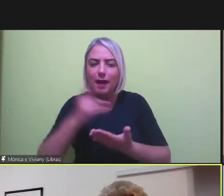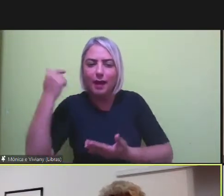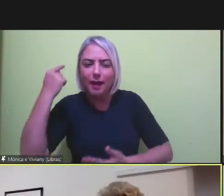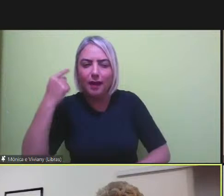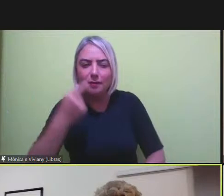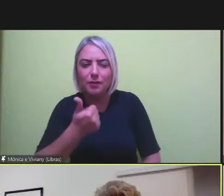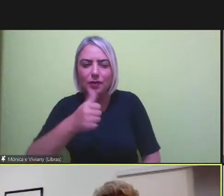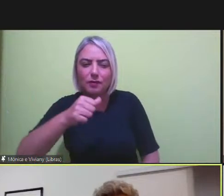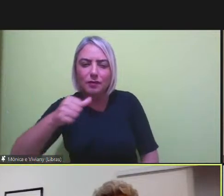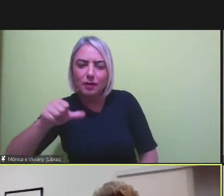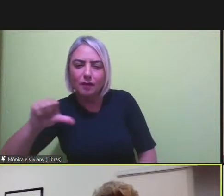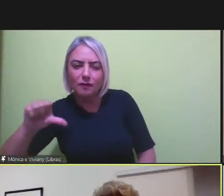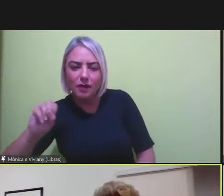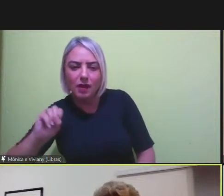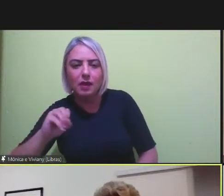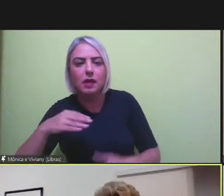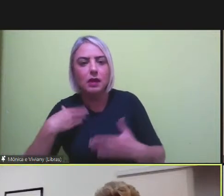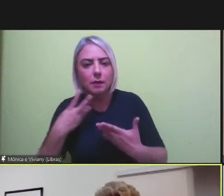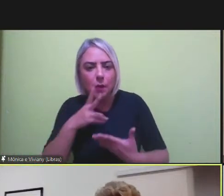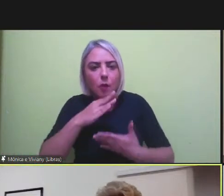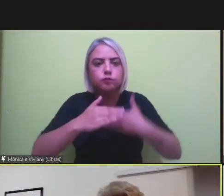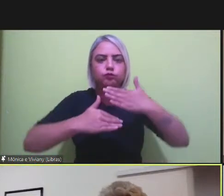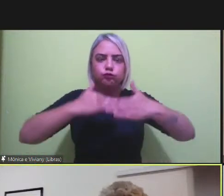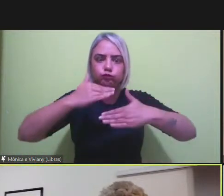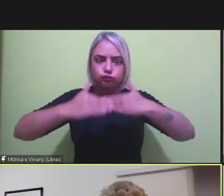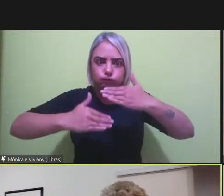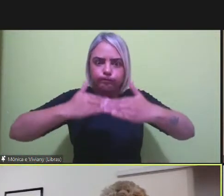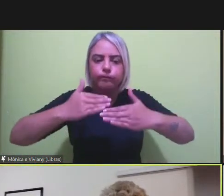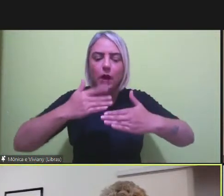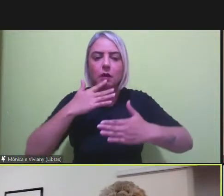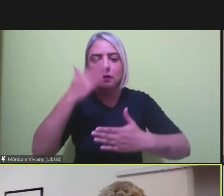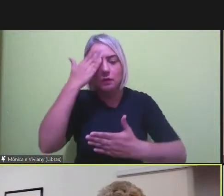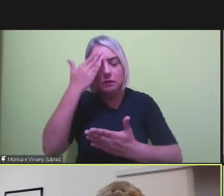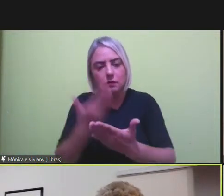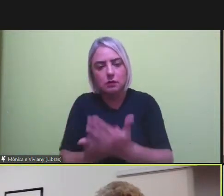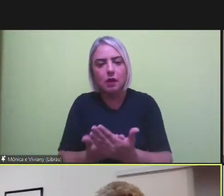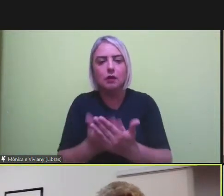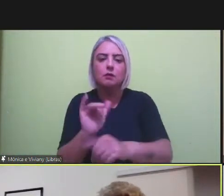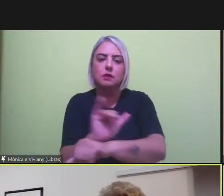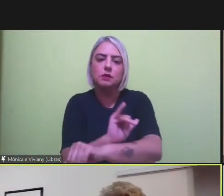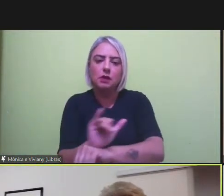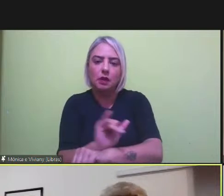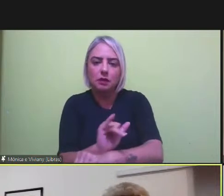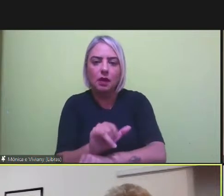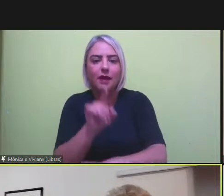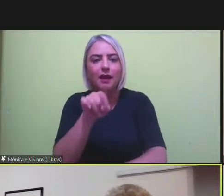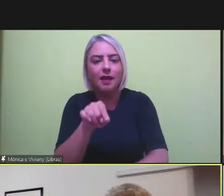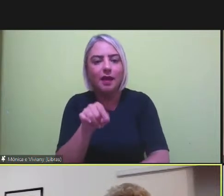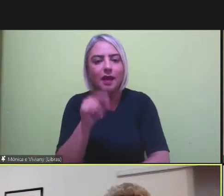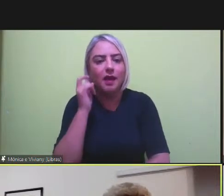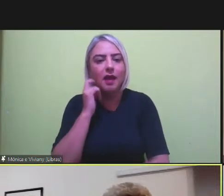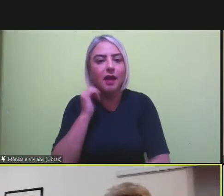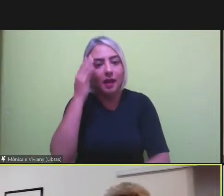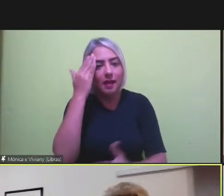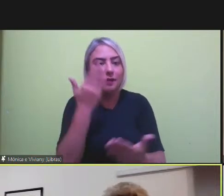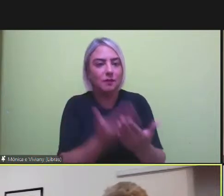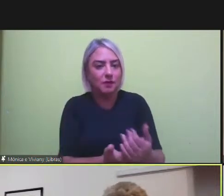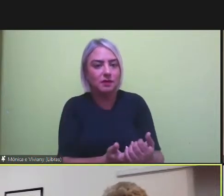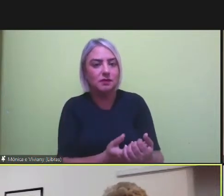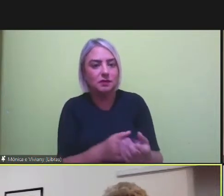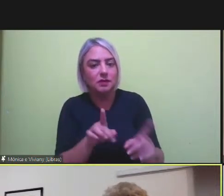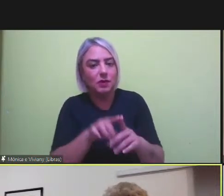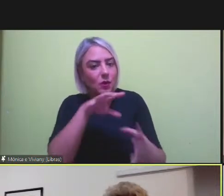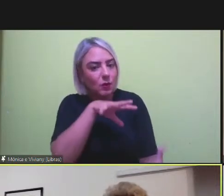da Família, and then which was strengthening itself and being recognized as a strategy. This